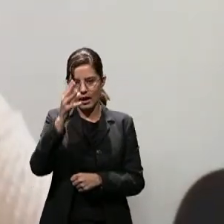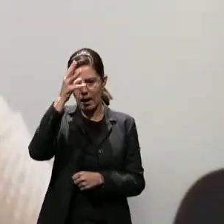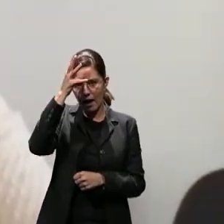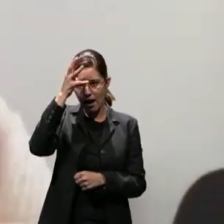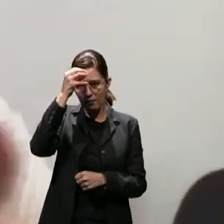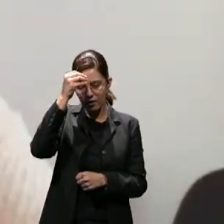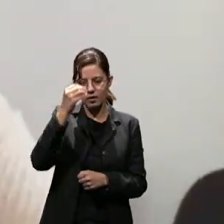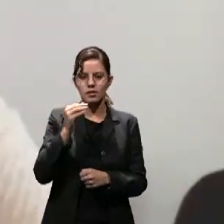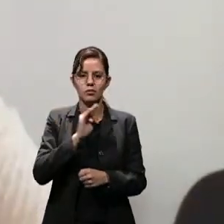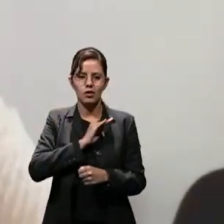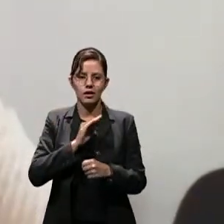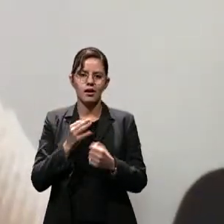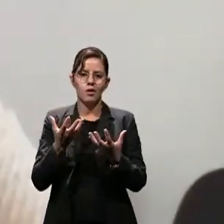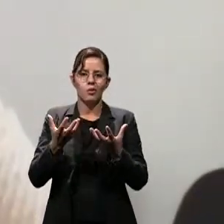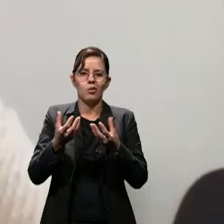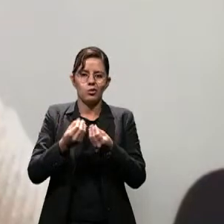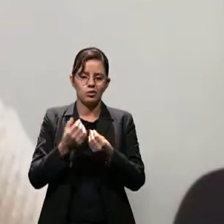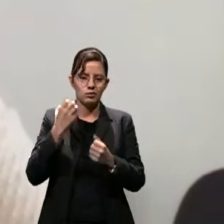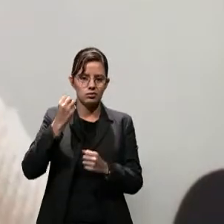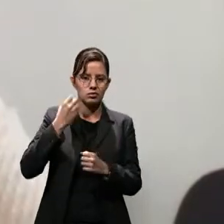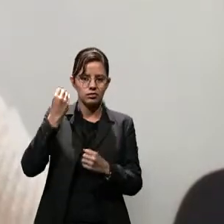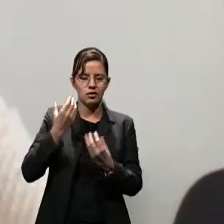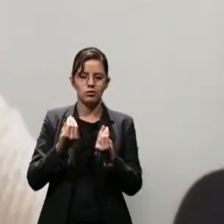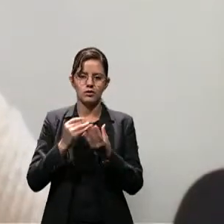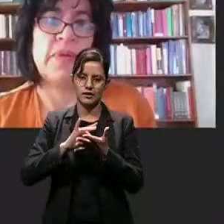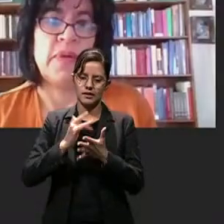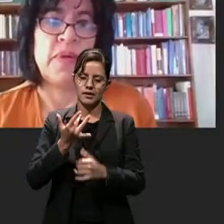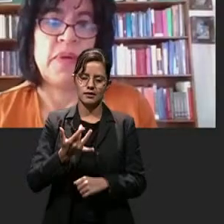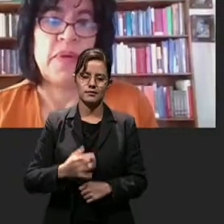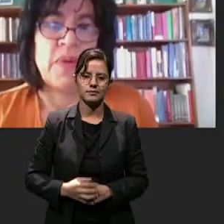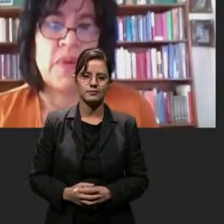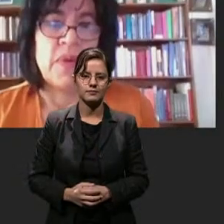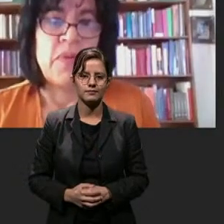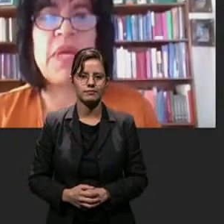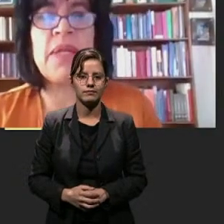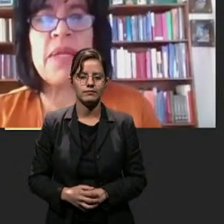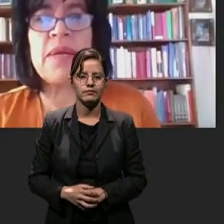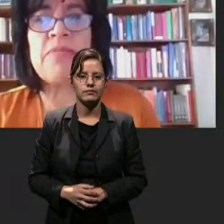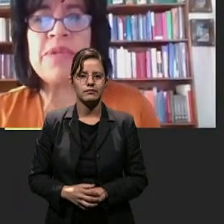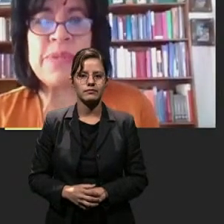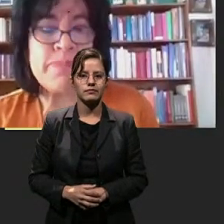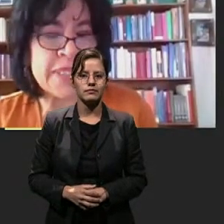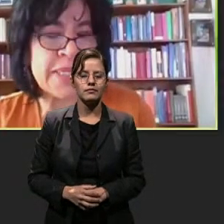of learning from you and to be with you in this forum. Thank you